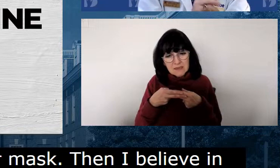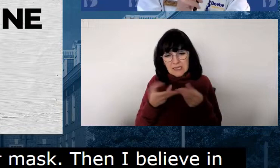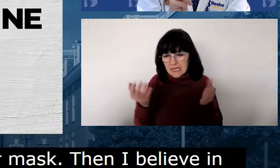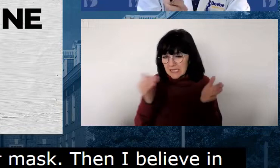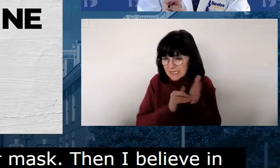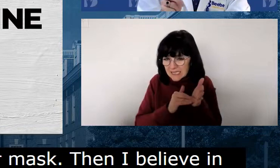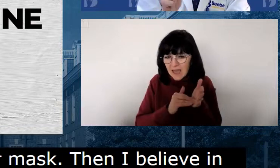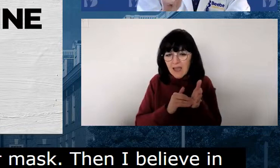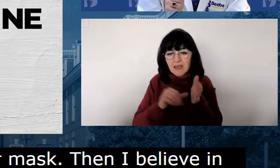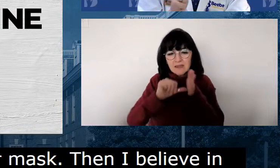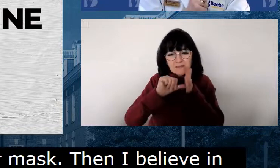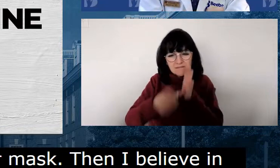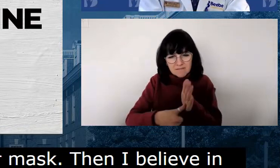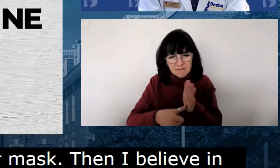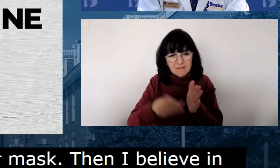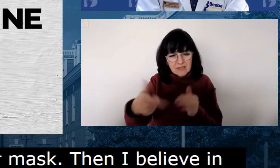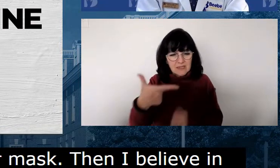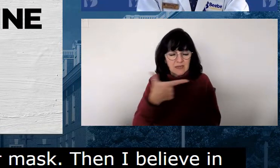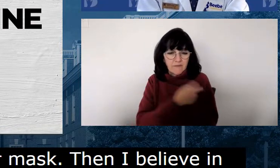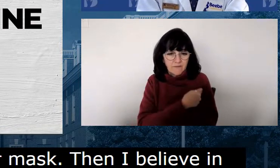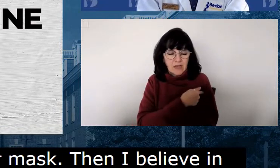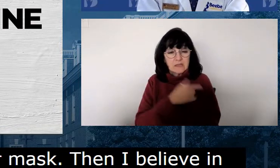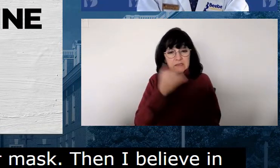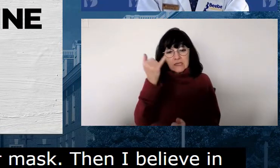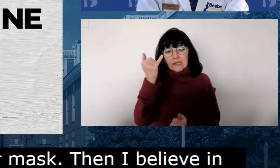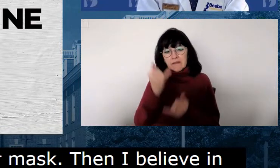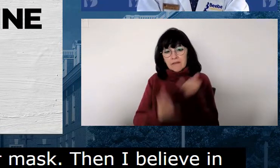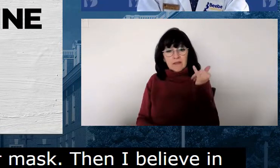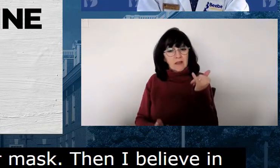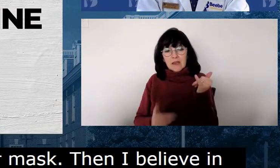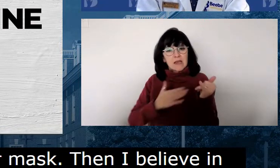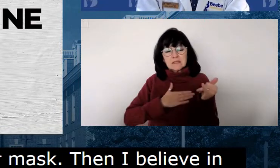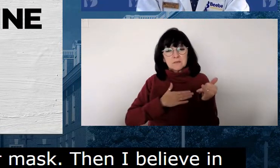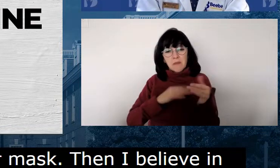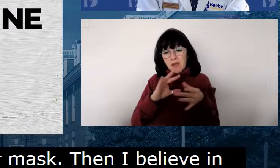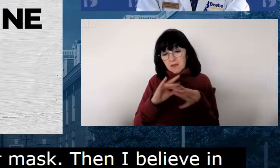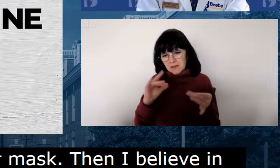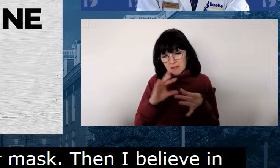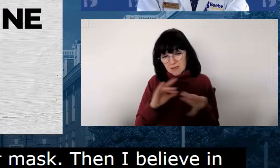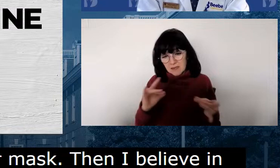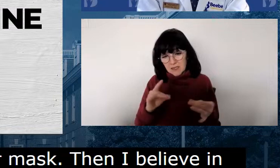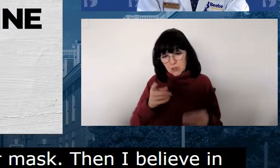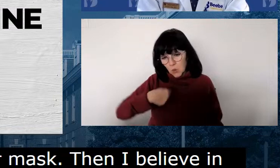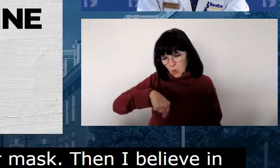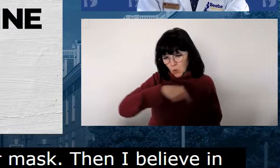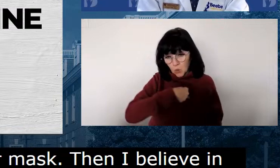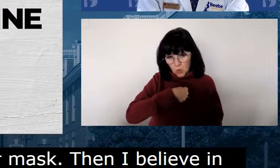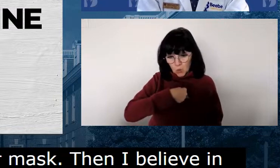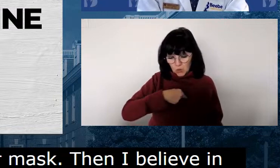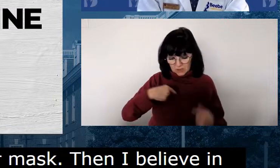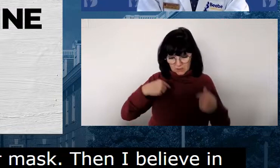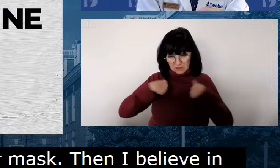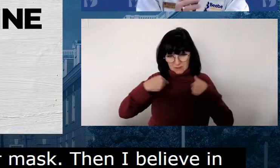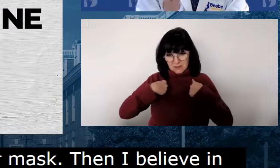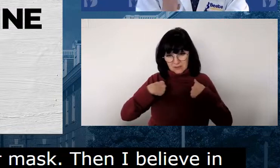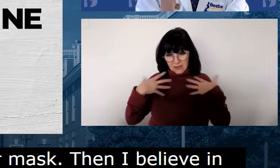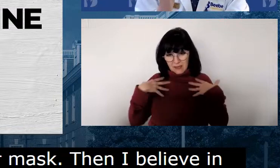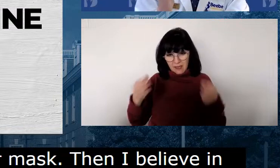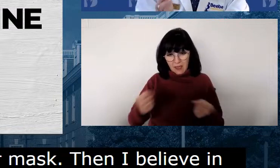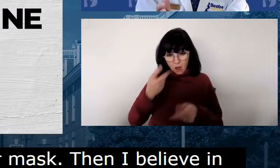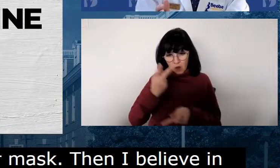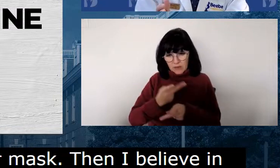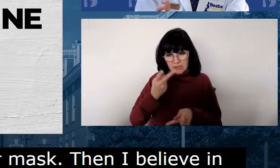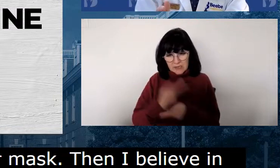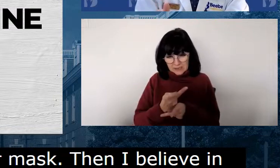again, get your vaccine. And then the last thing I'll say before I turn it back to the governor is this. We in healthcare are totally committed to